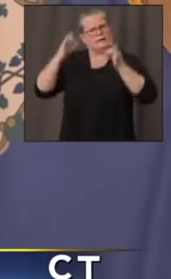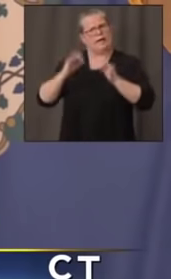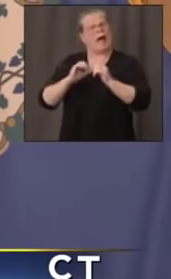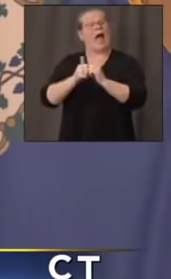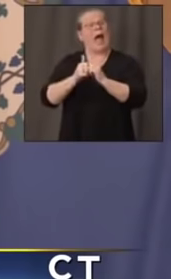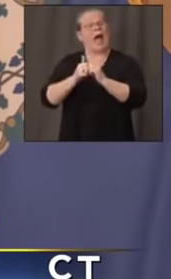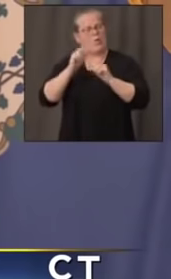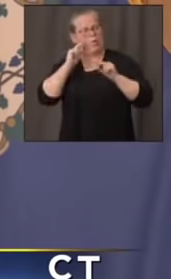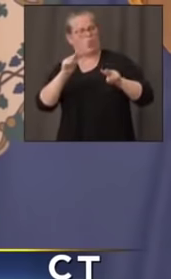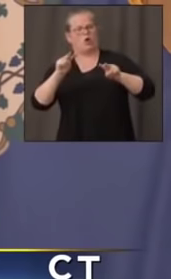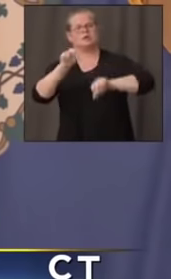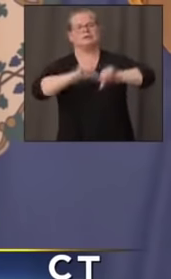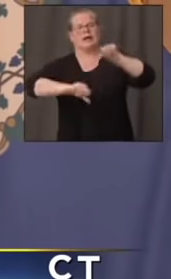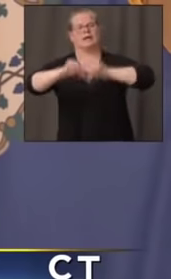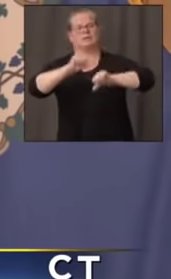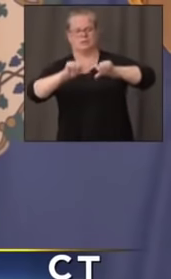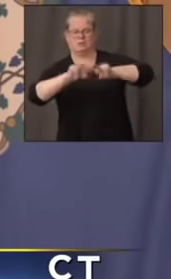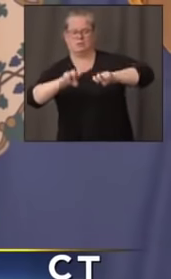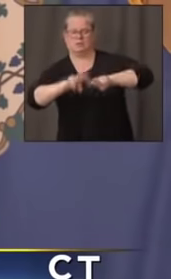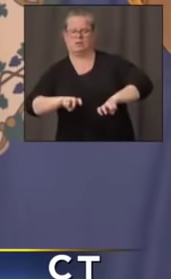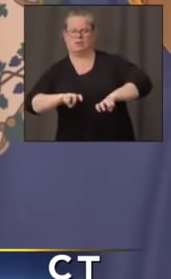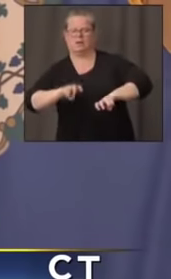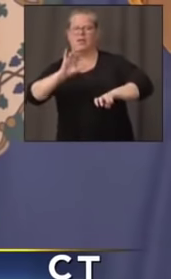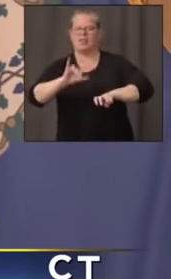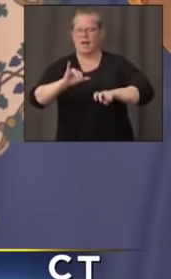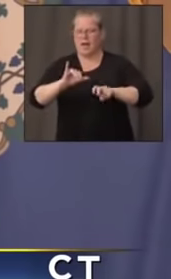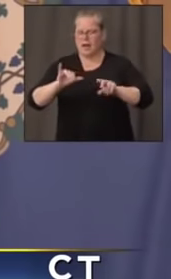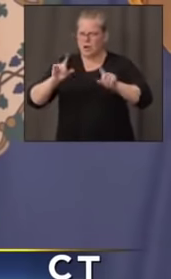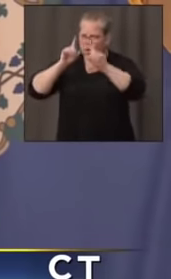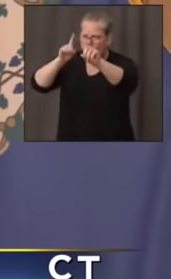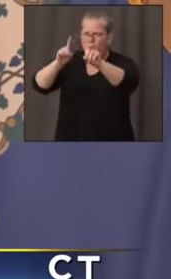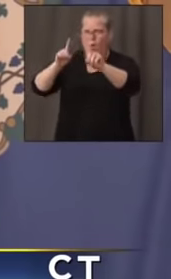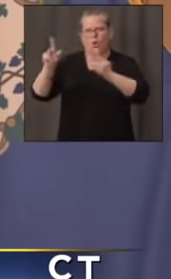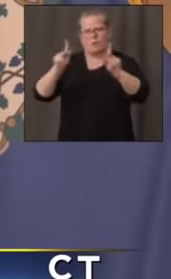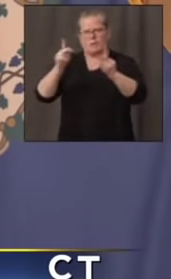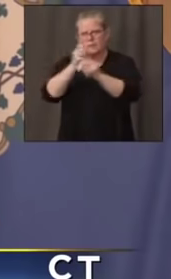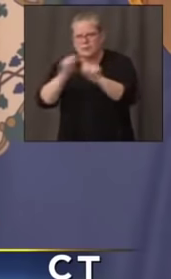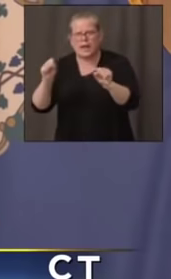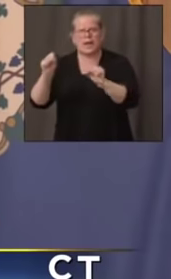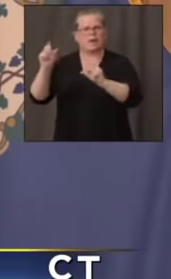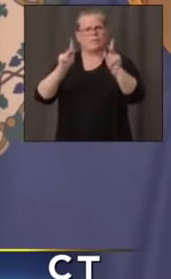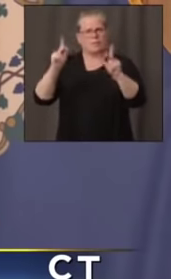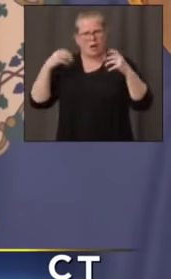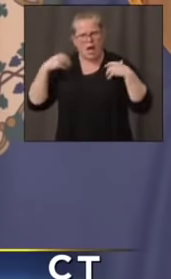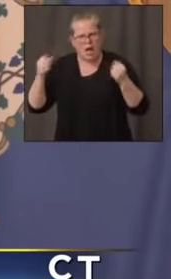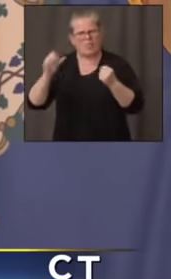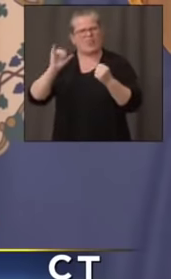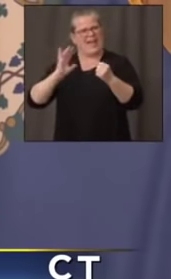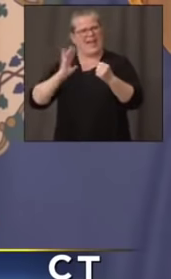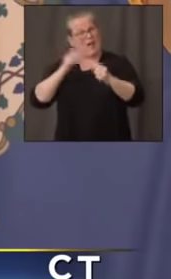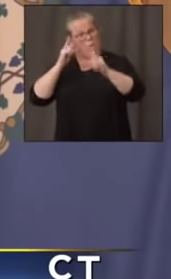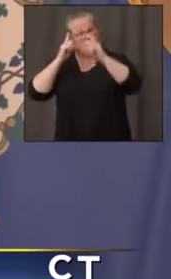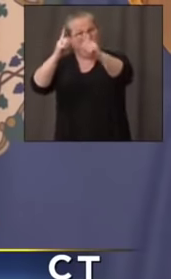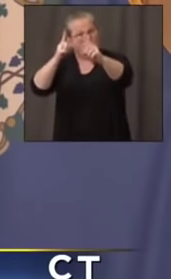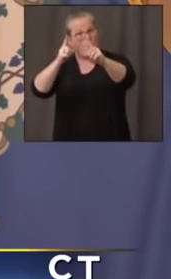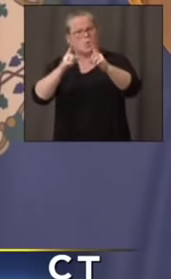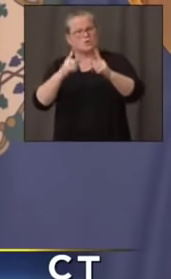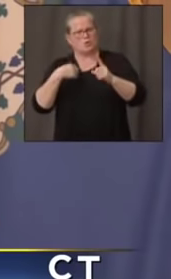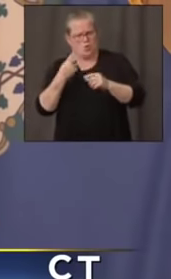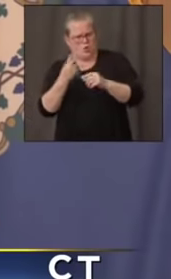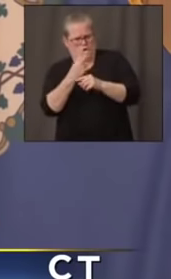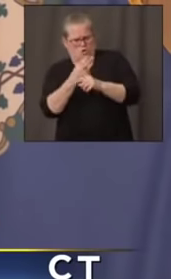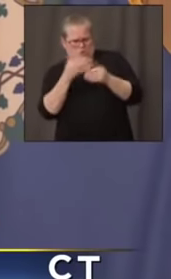different pieces of our economy, as it comes to methodically opening up our economy. And that's what it means when we say we think we can